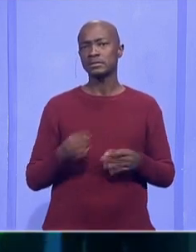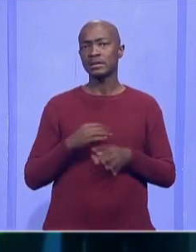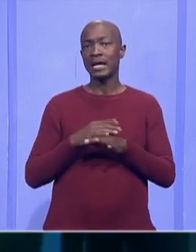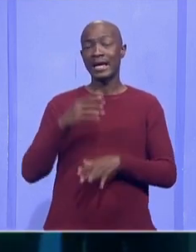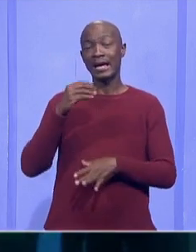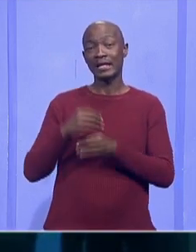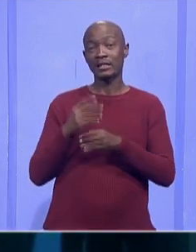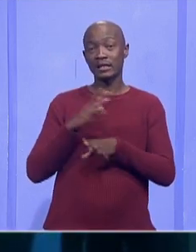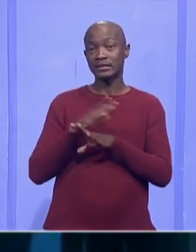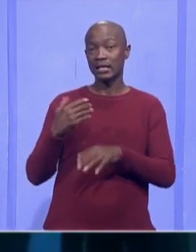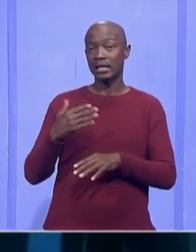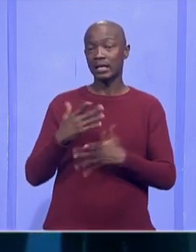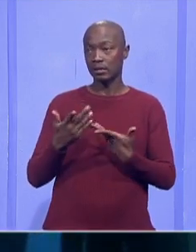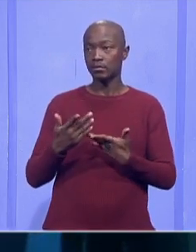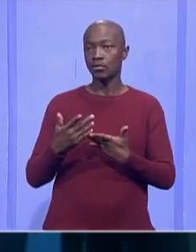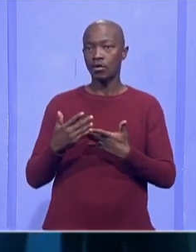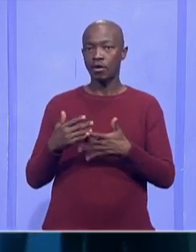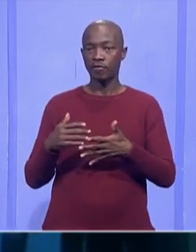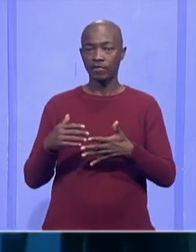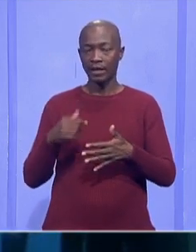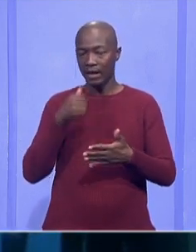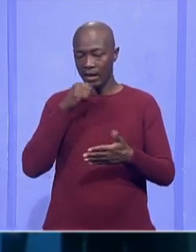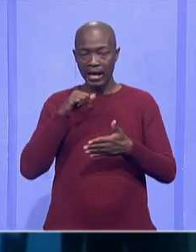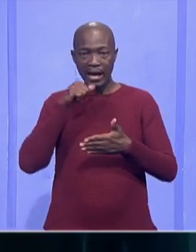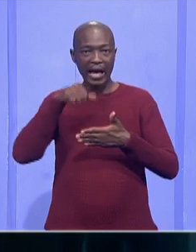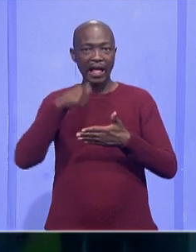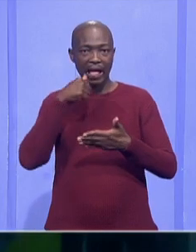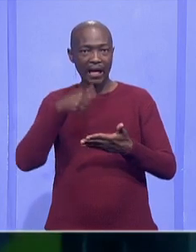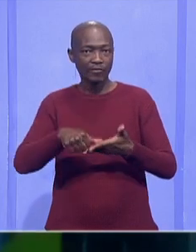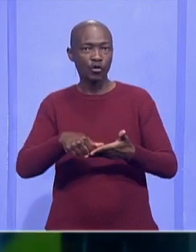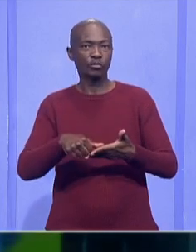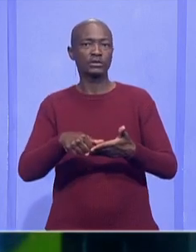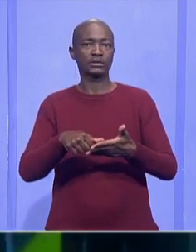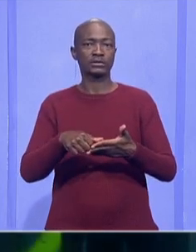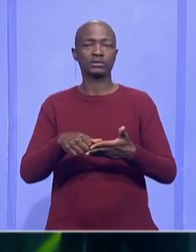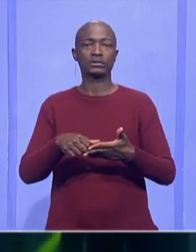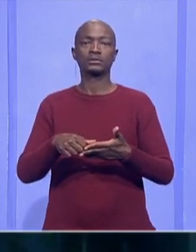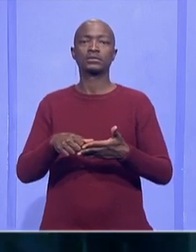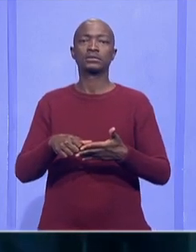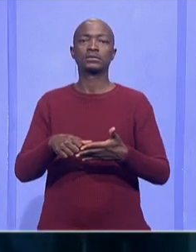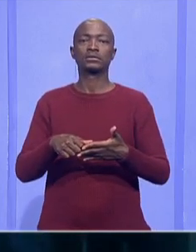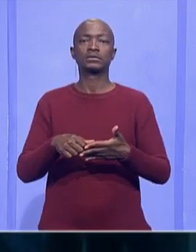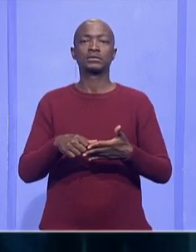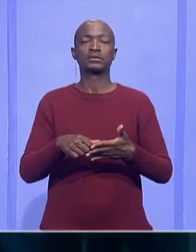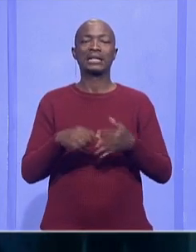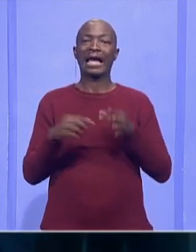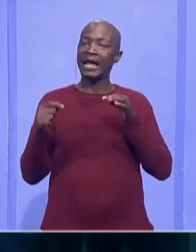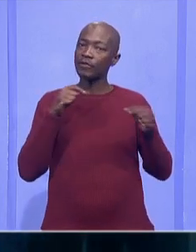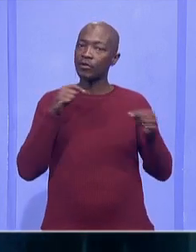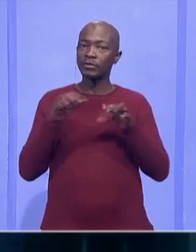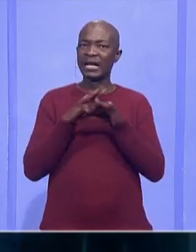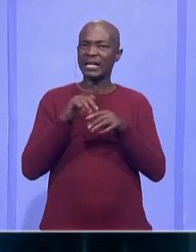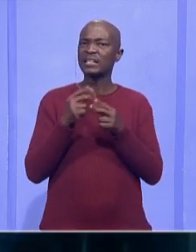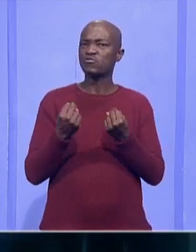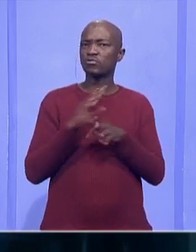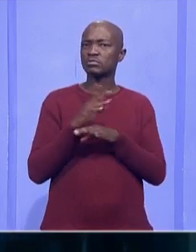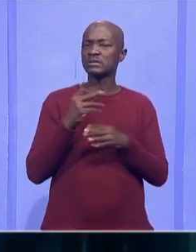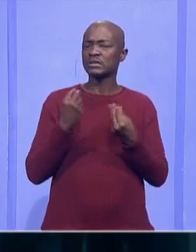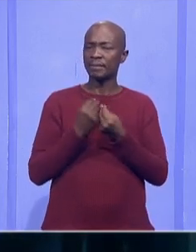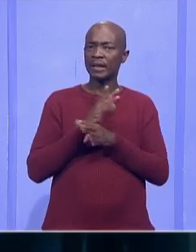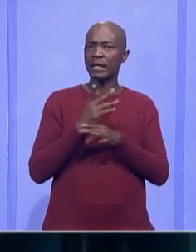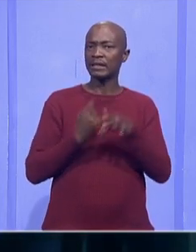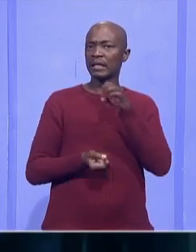measure of the envelopes, which also ran out at some stage. I think the IEC had mentioned in a number of polling stations. Is that new? Has something like that taken